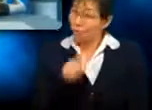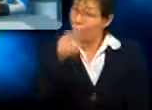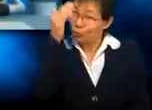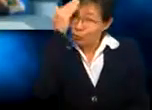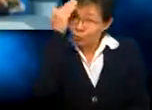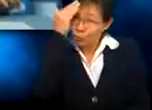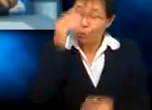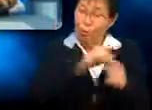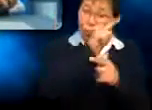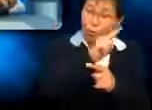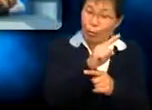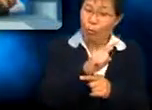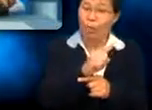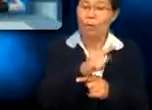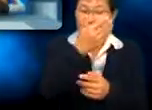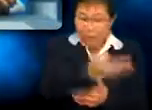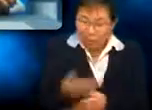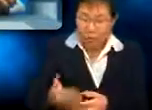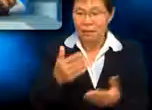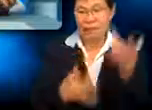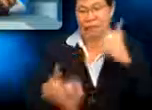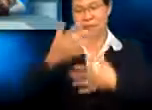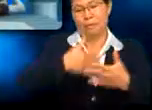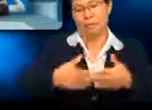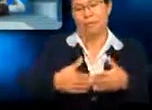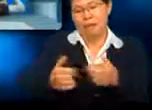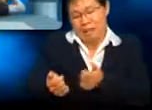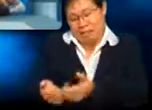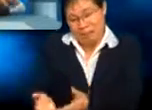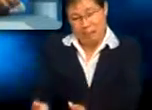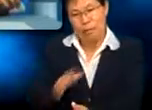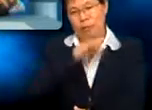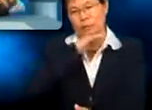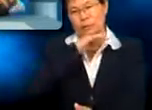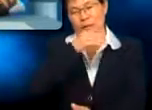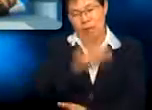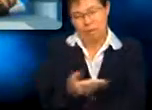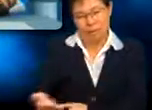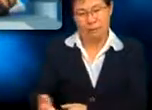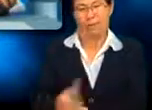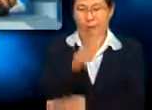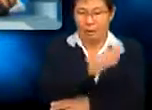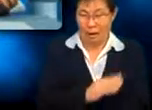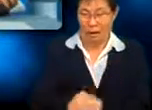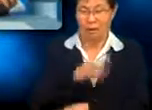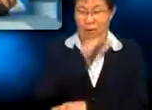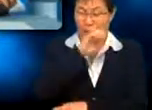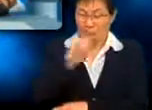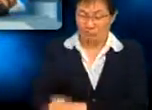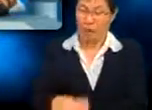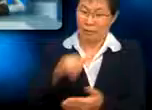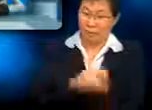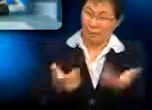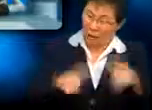You know, whenever something is burned, it leaves behind waste products. And that